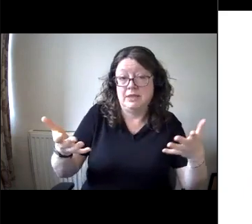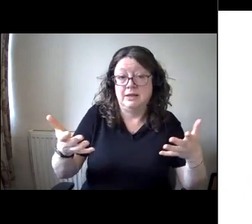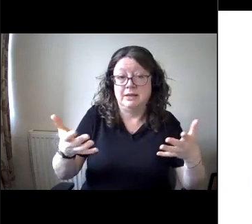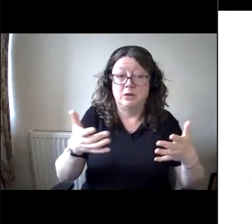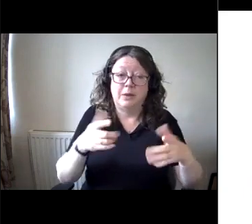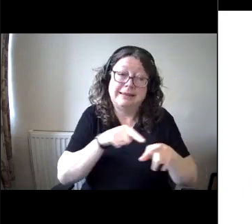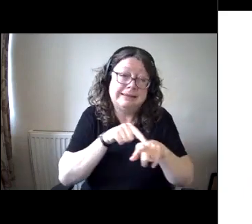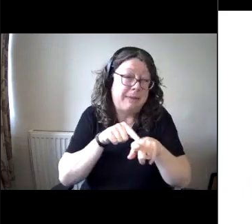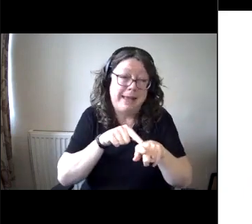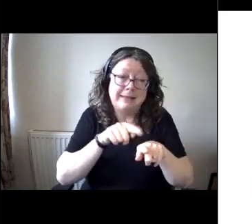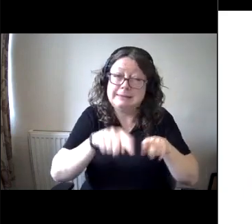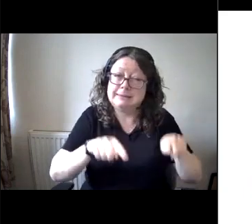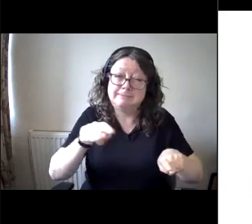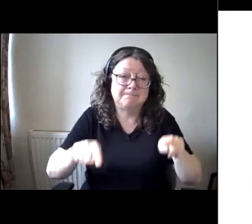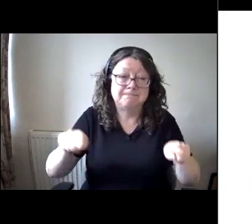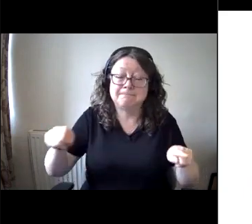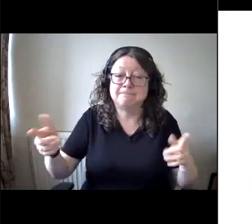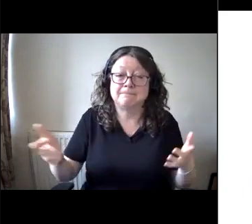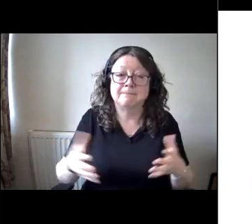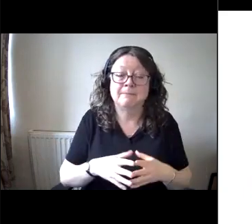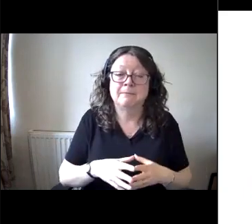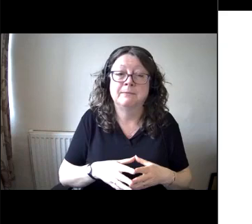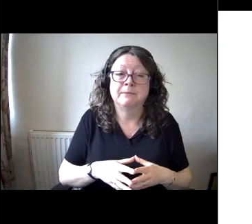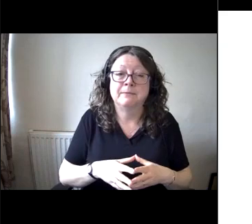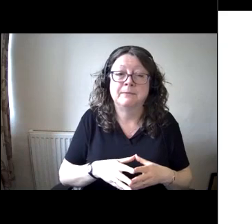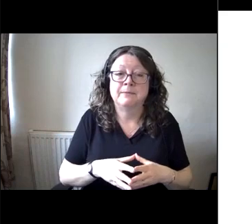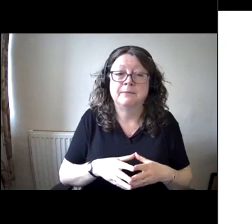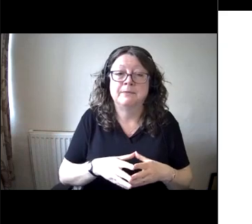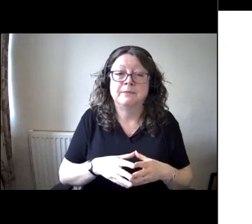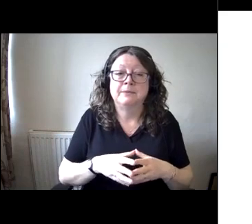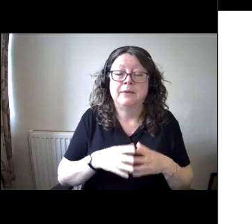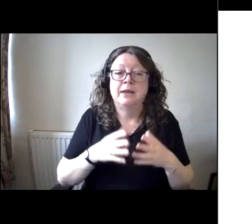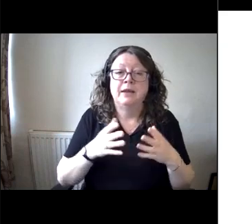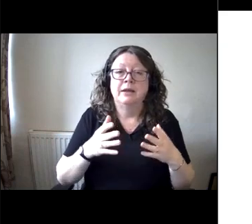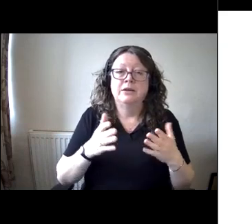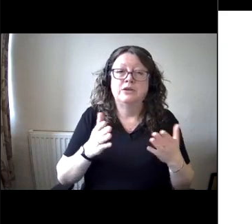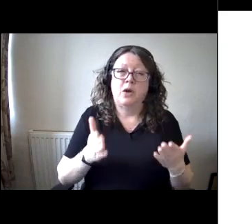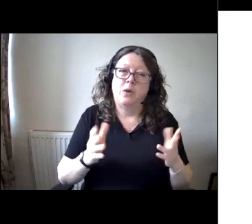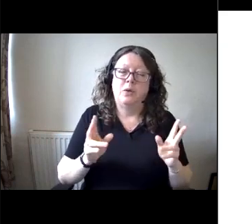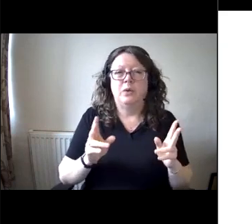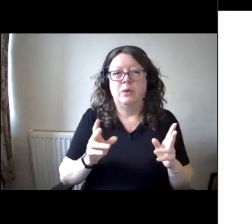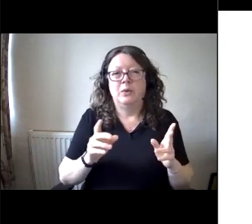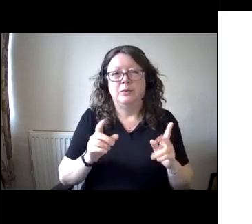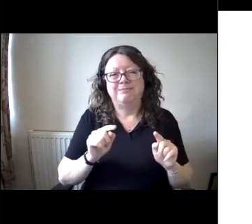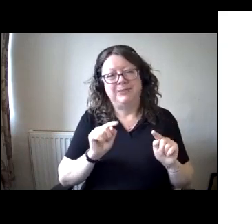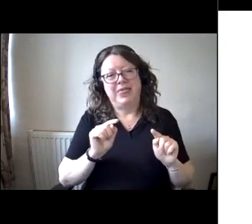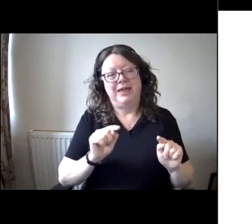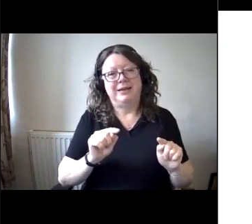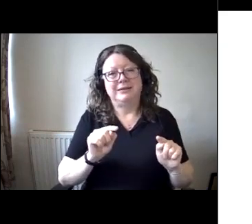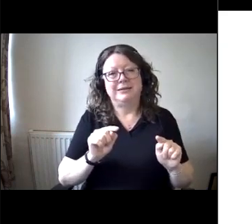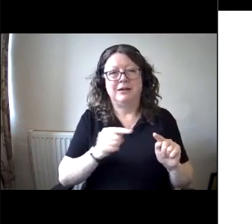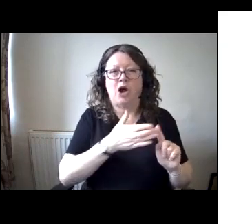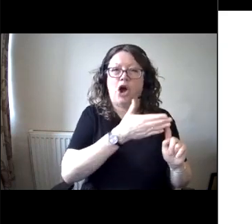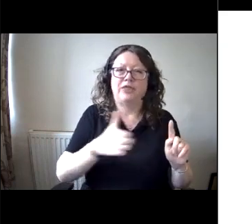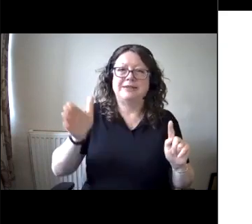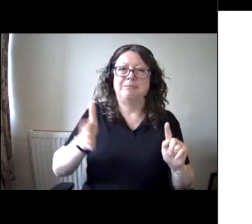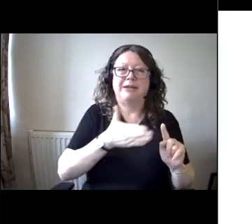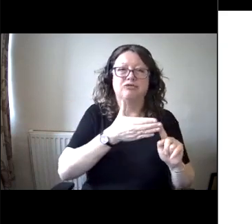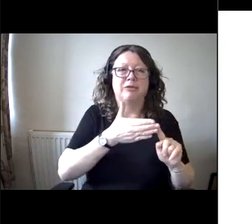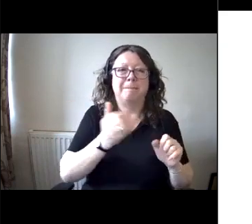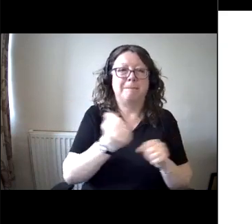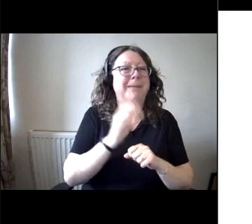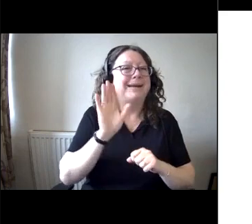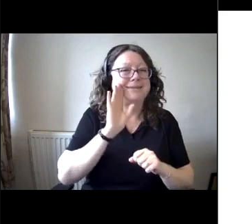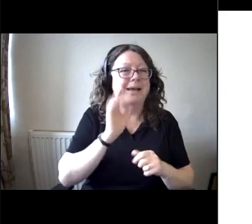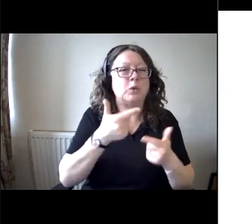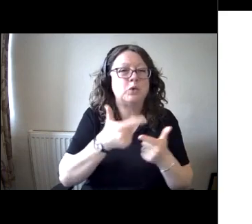that they want to access or not. So not so simple as high and low functioning or a